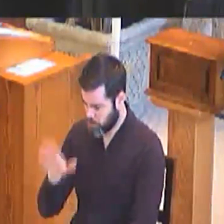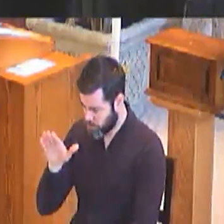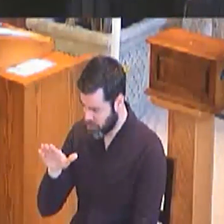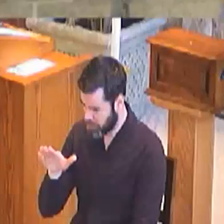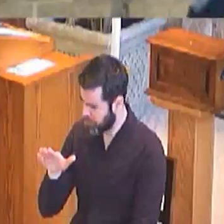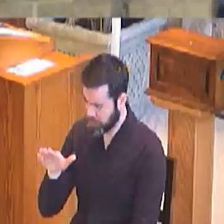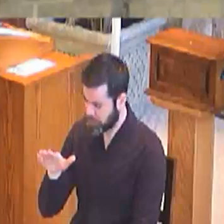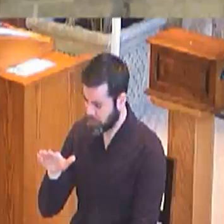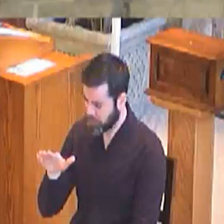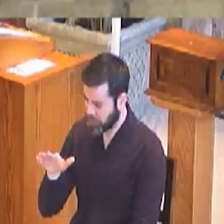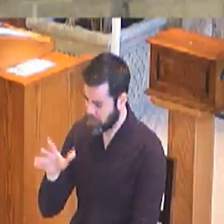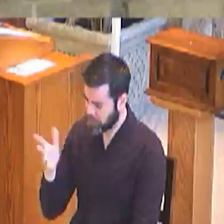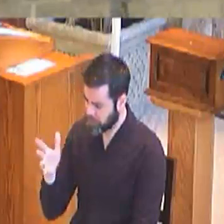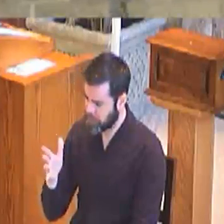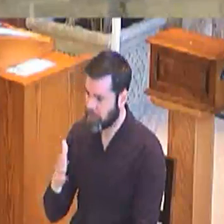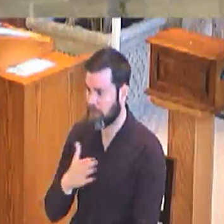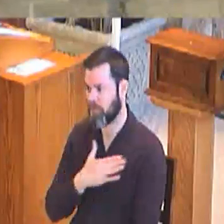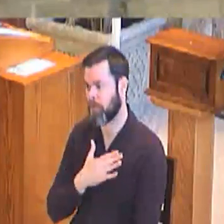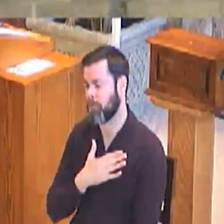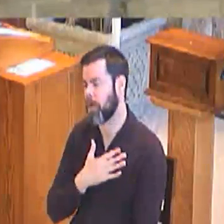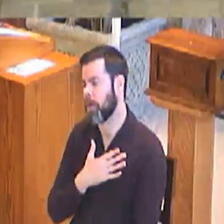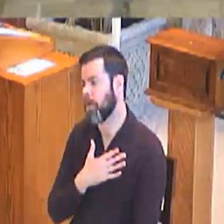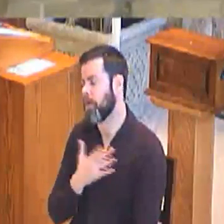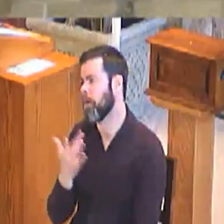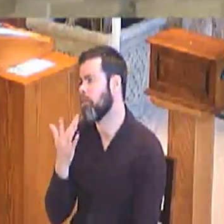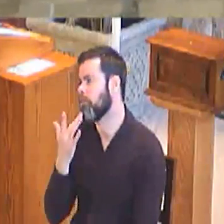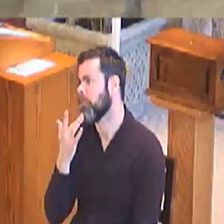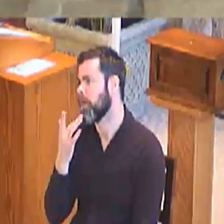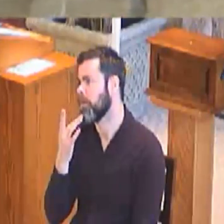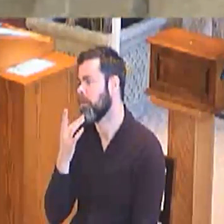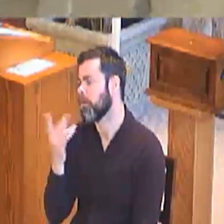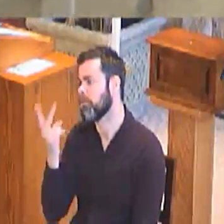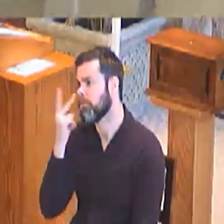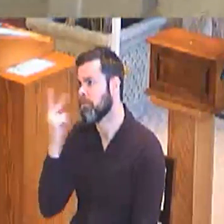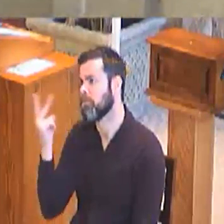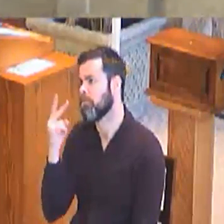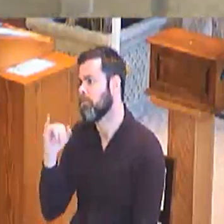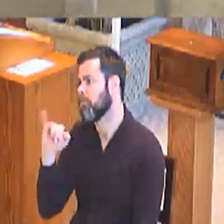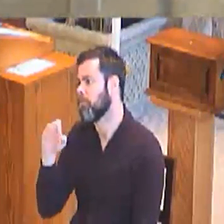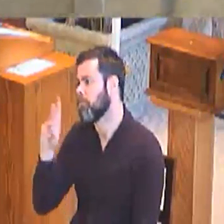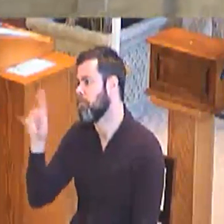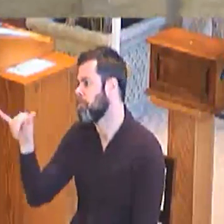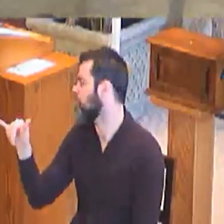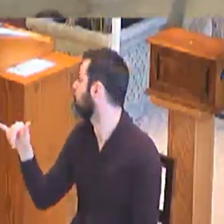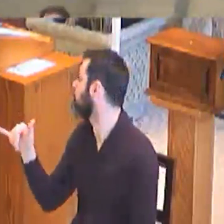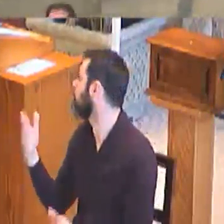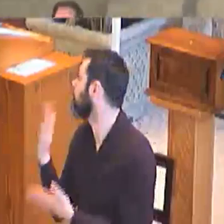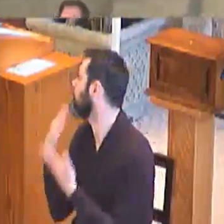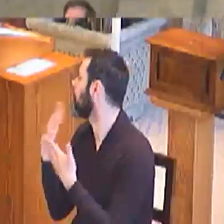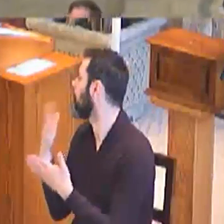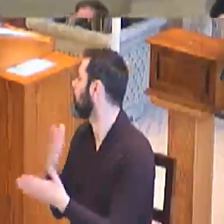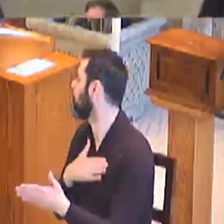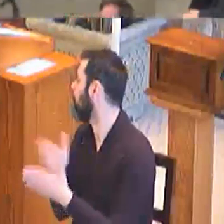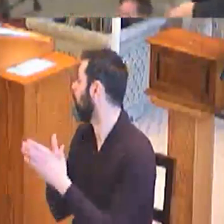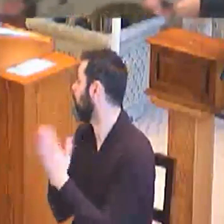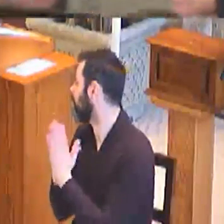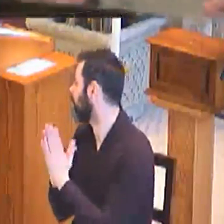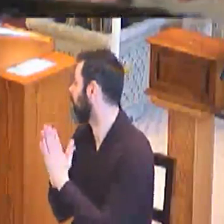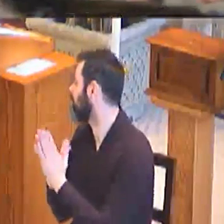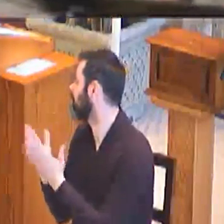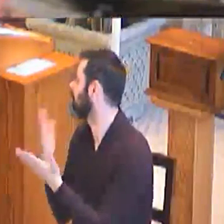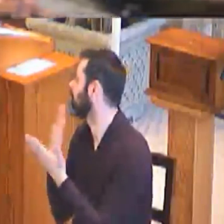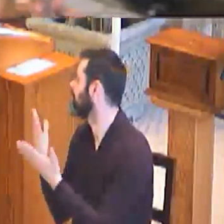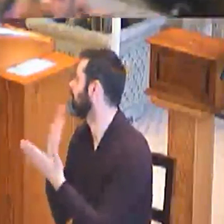pleasant. But that was one of my favorite memories, and I want to thank Judy for my request one more year. And Lori, thank you very